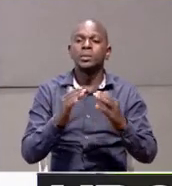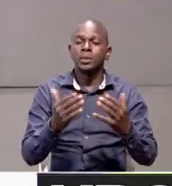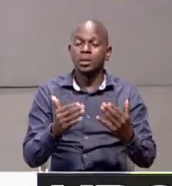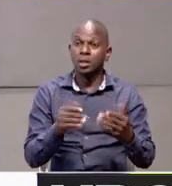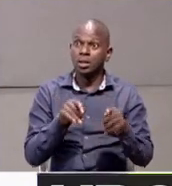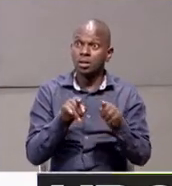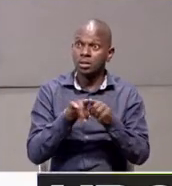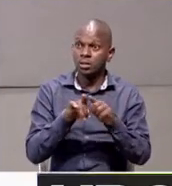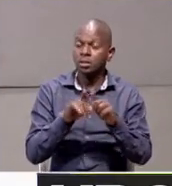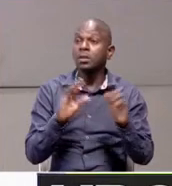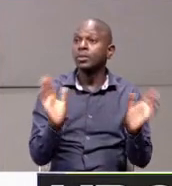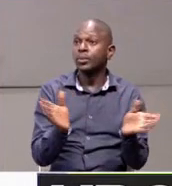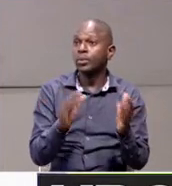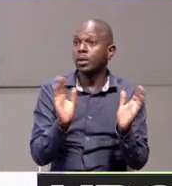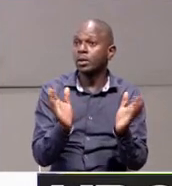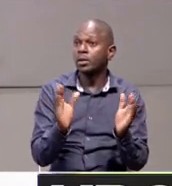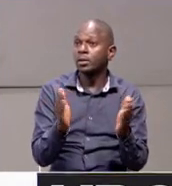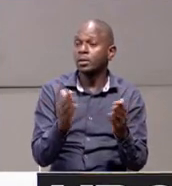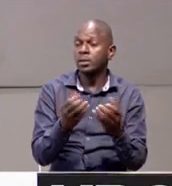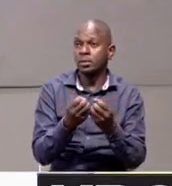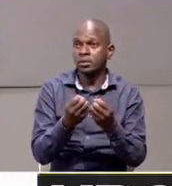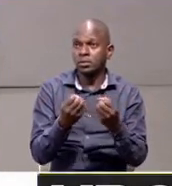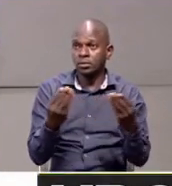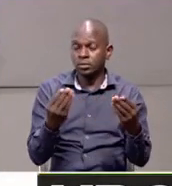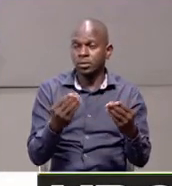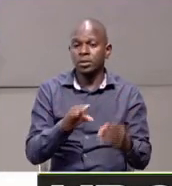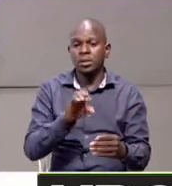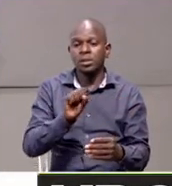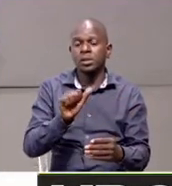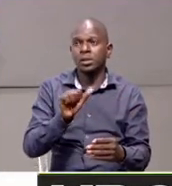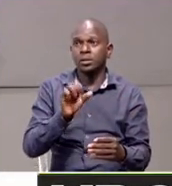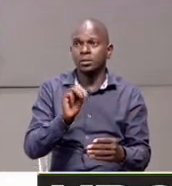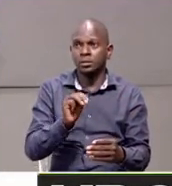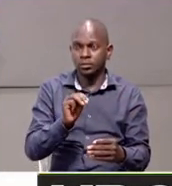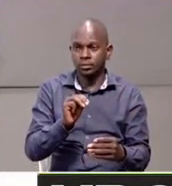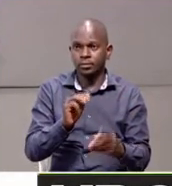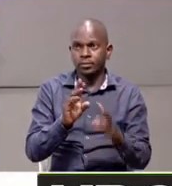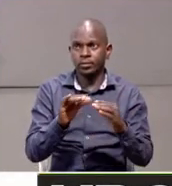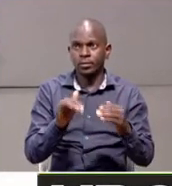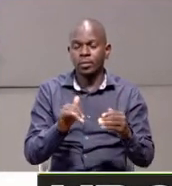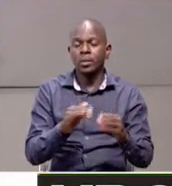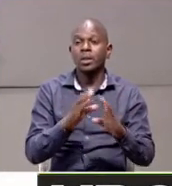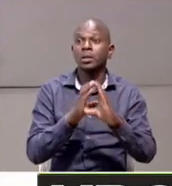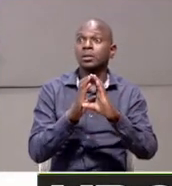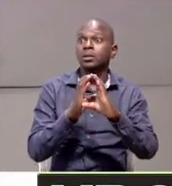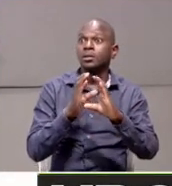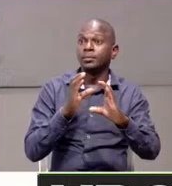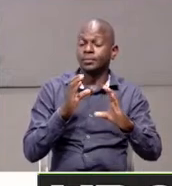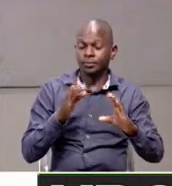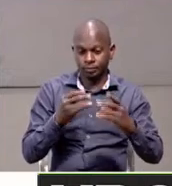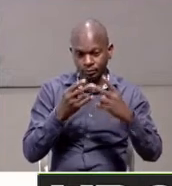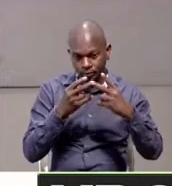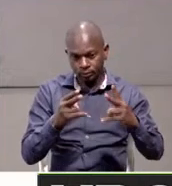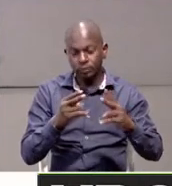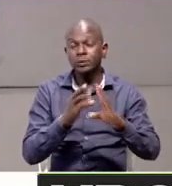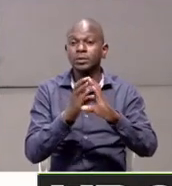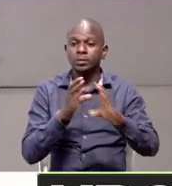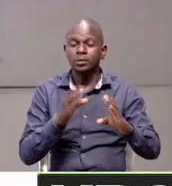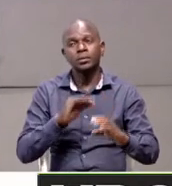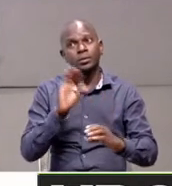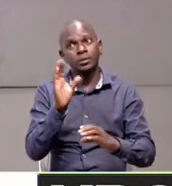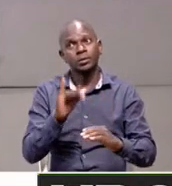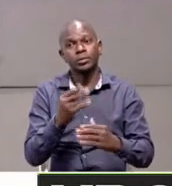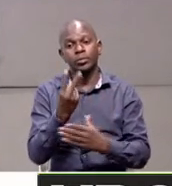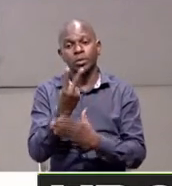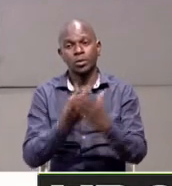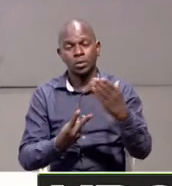and also encouraged many like the Sam. We had a company called B-Line Transport Company. We started having a bus company with him, two of